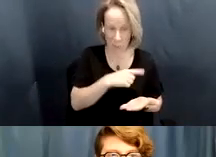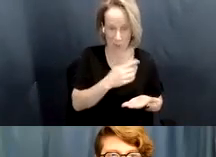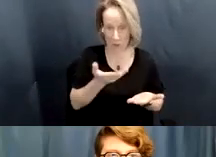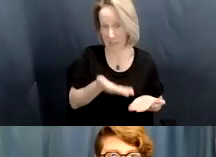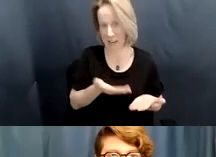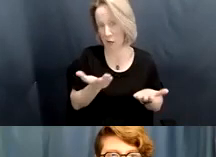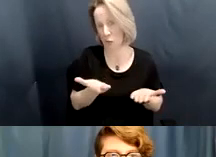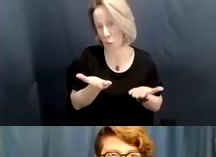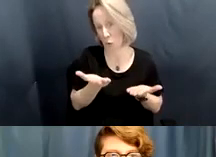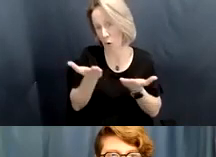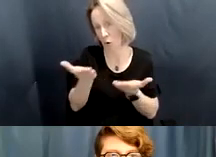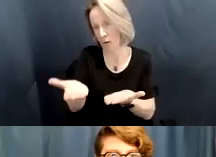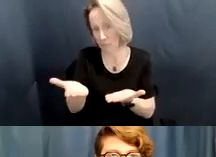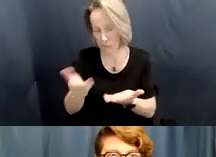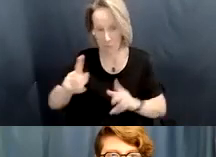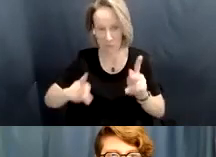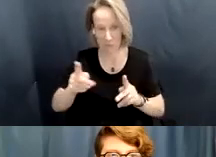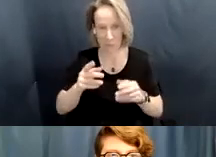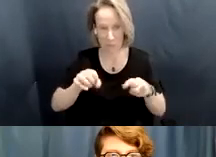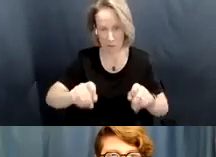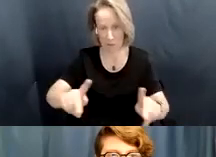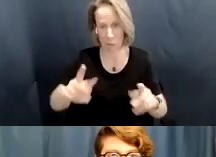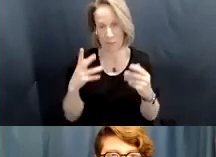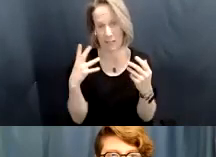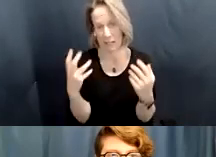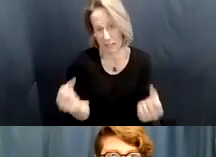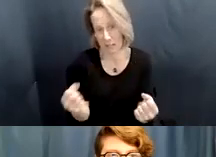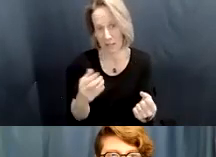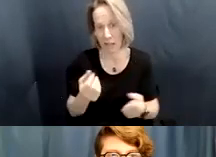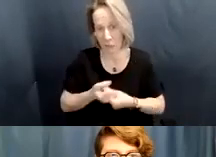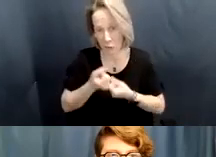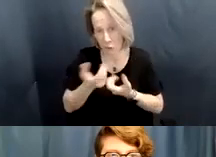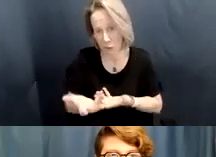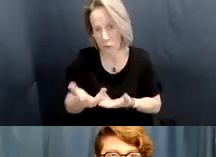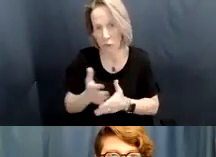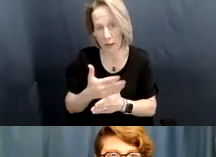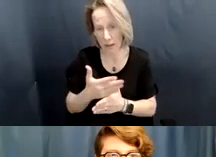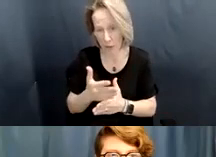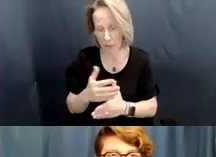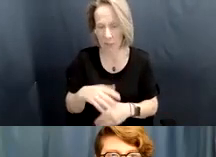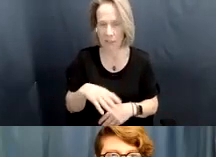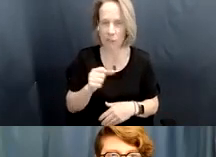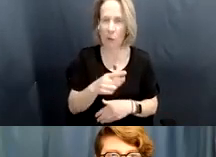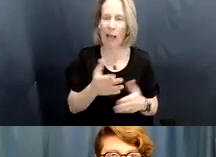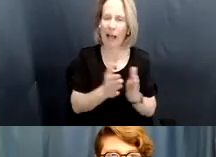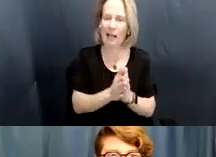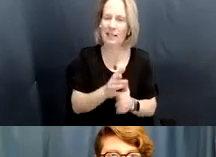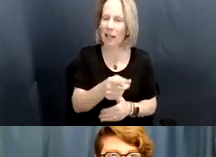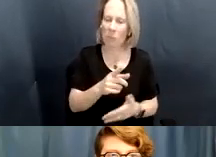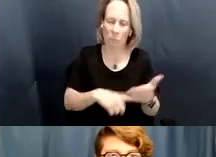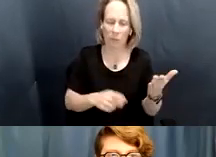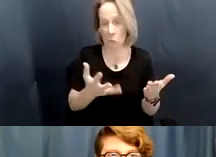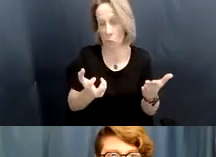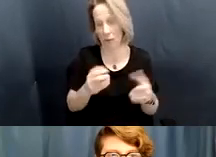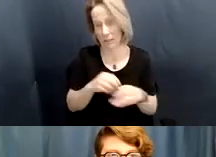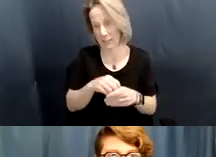heal and to share. So ask them, what are some of the things that you would like to have covered in this space? As a facilitator,